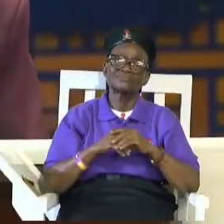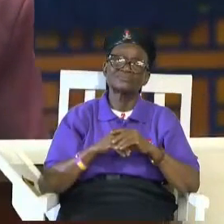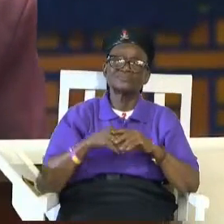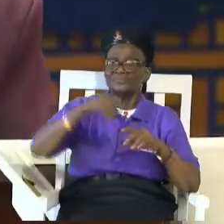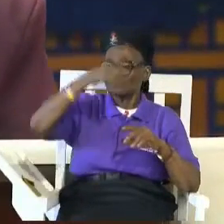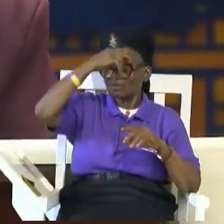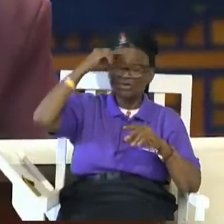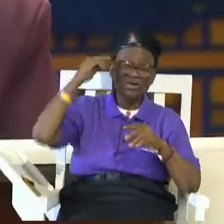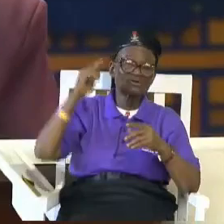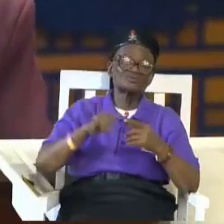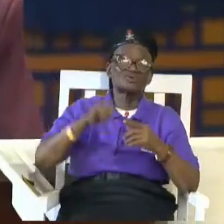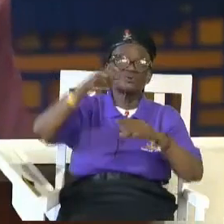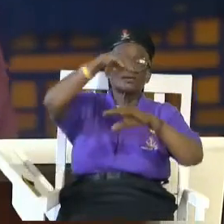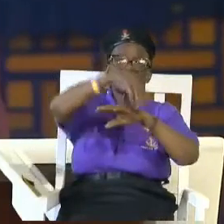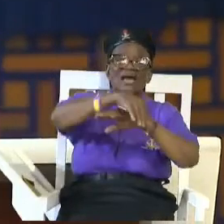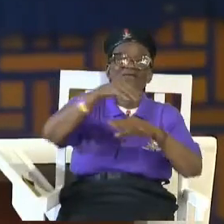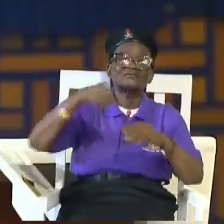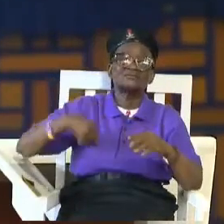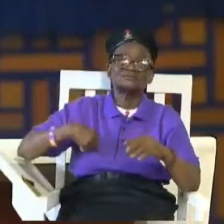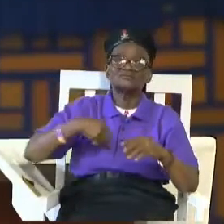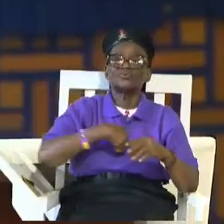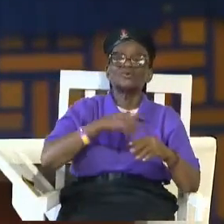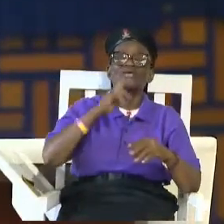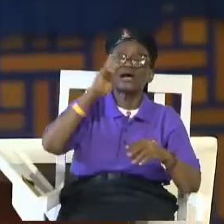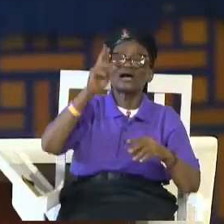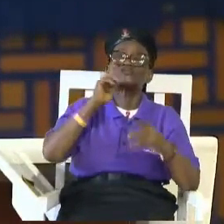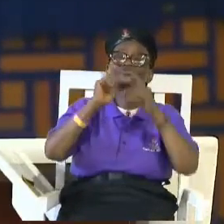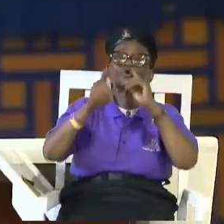Because tonight we are talking about